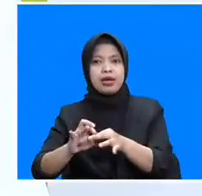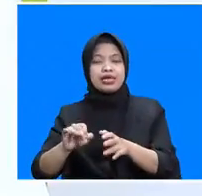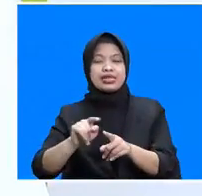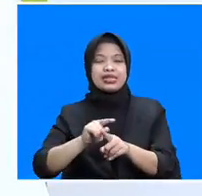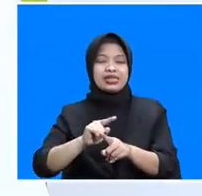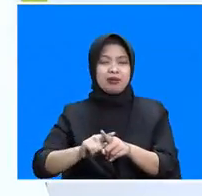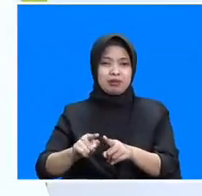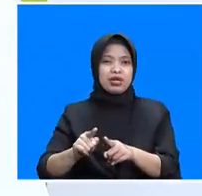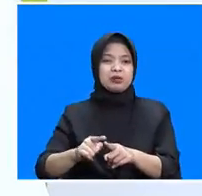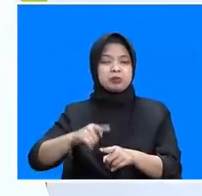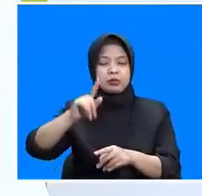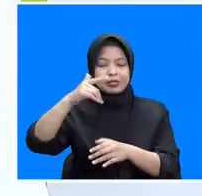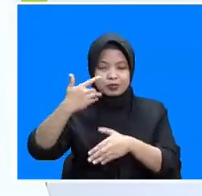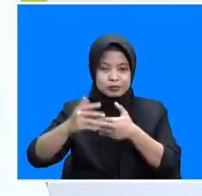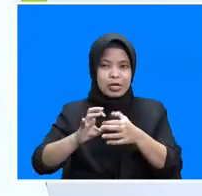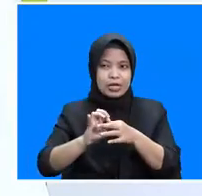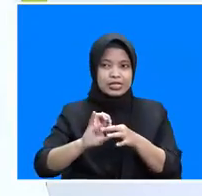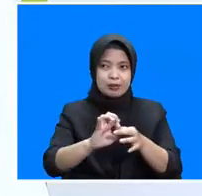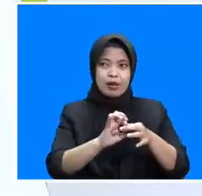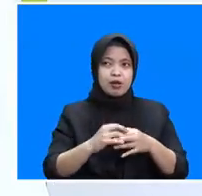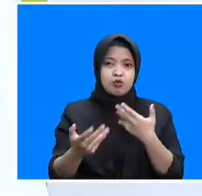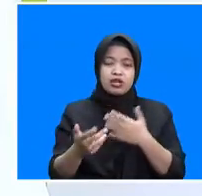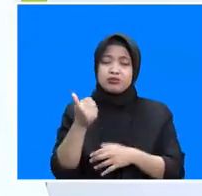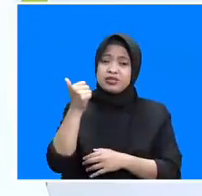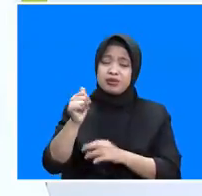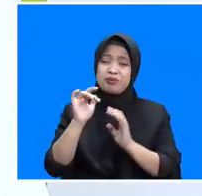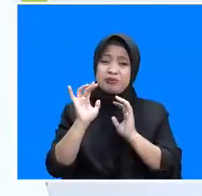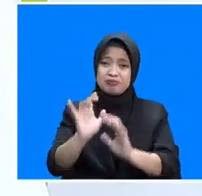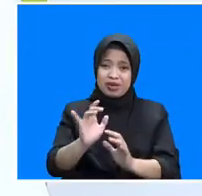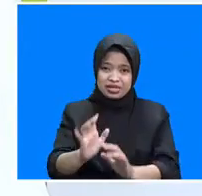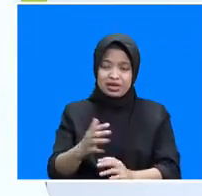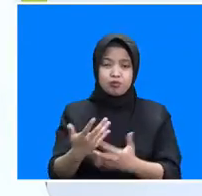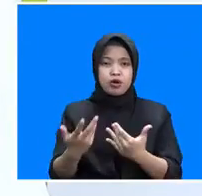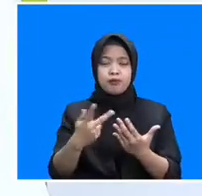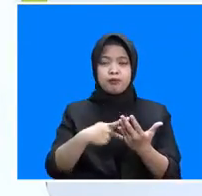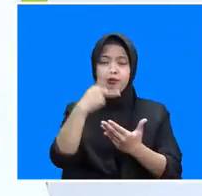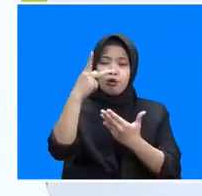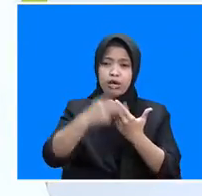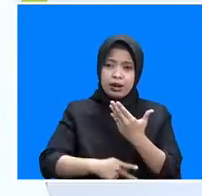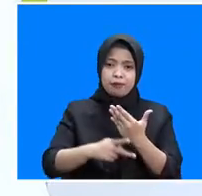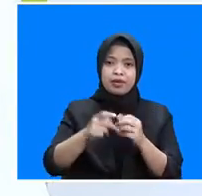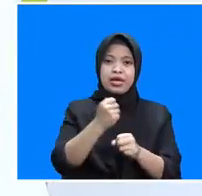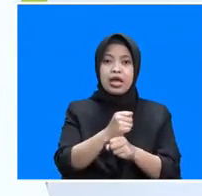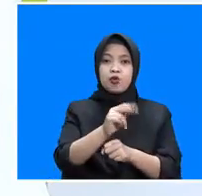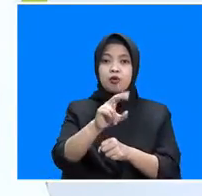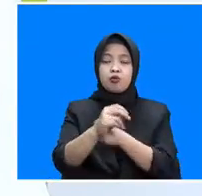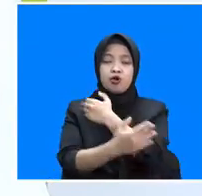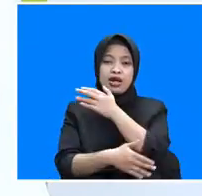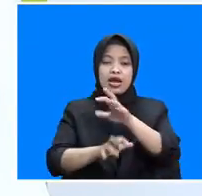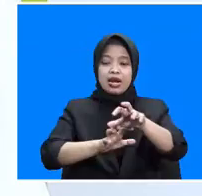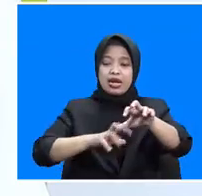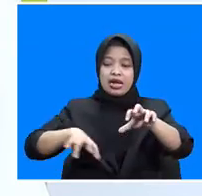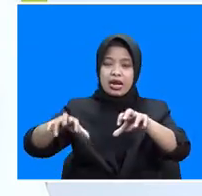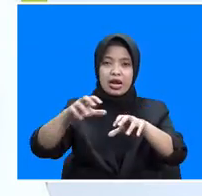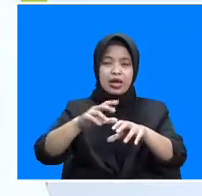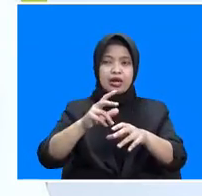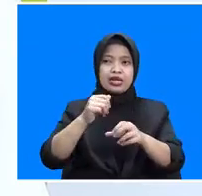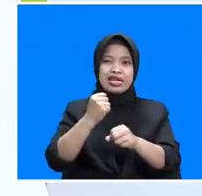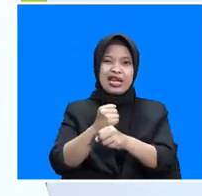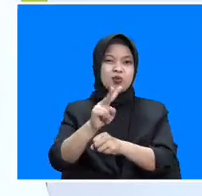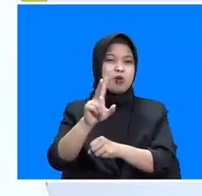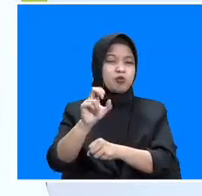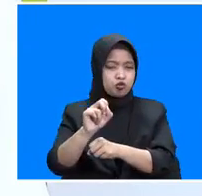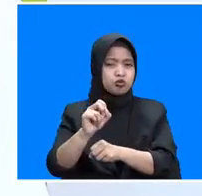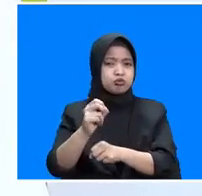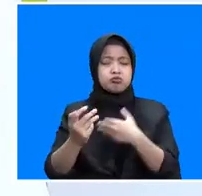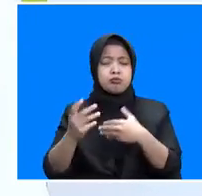I think, you know, through the G20 program and through our, you know, continuous diplomatic relationship here, we will continue to